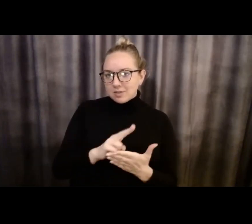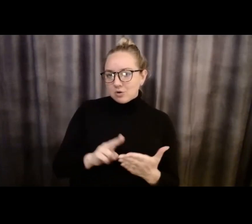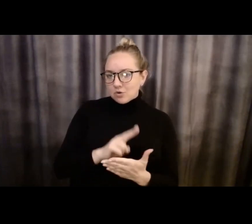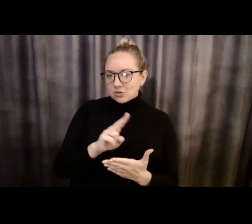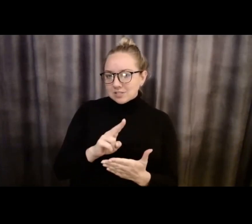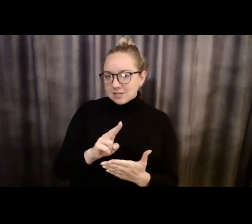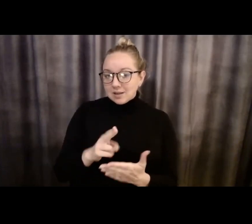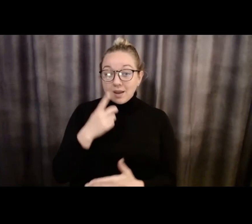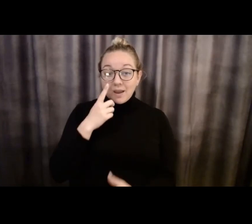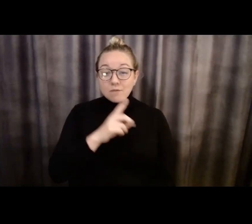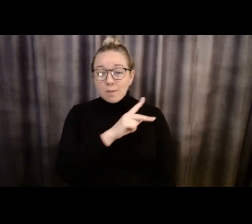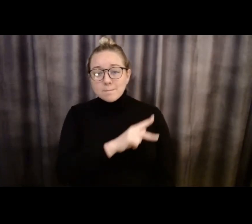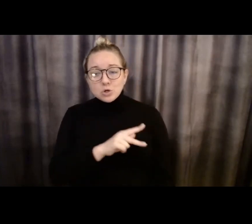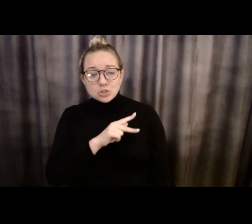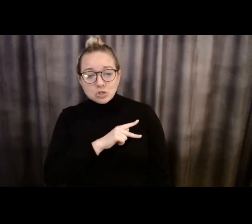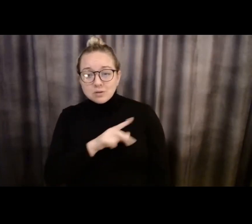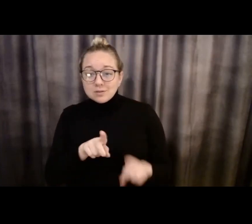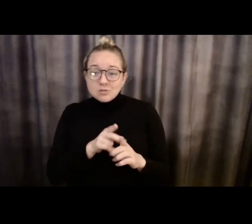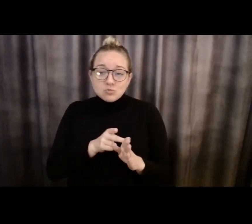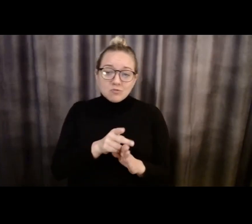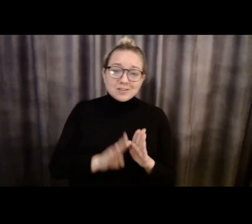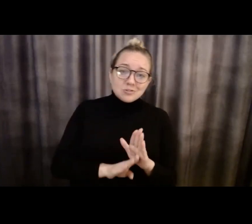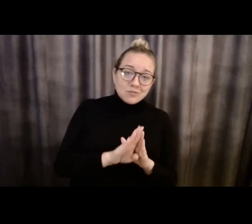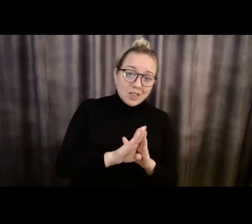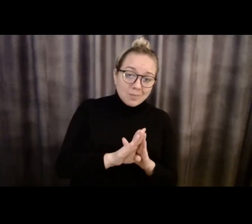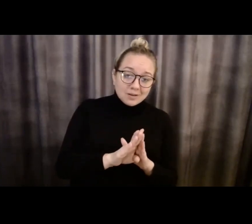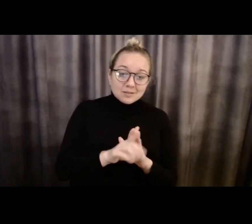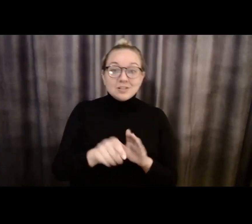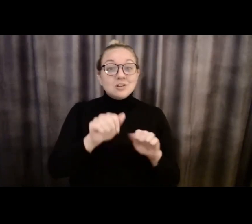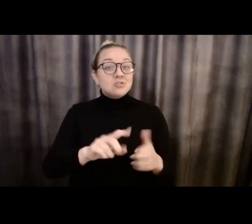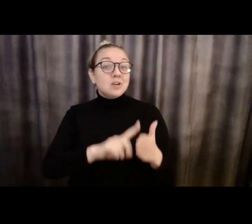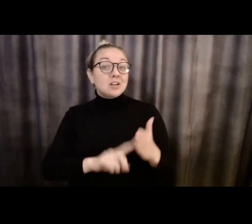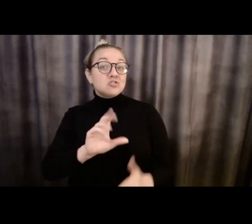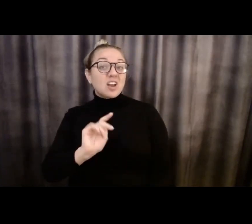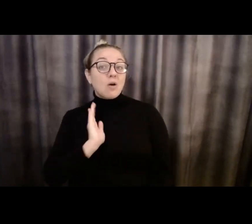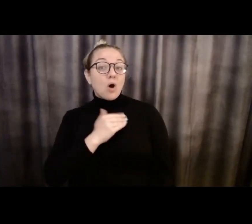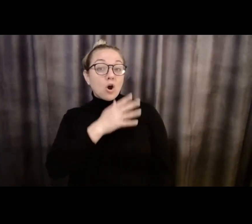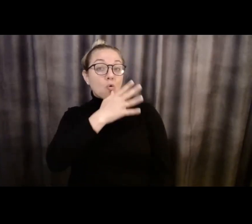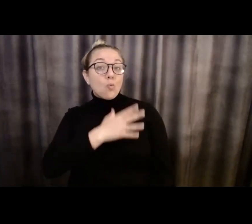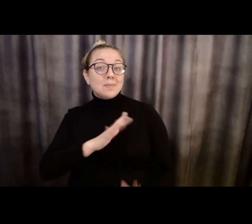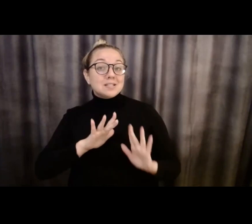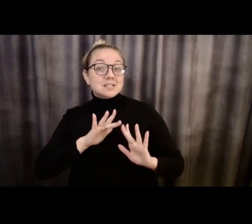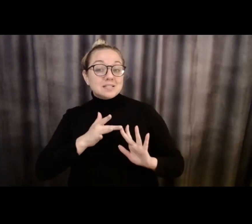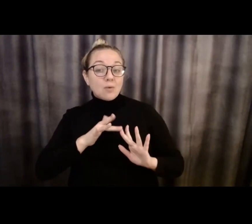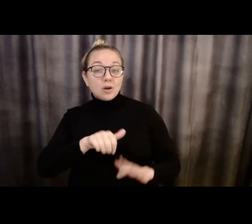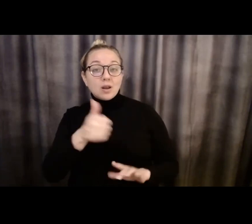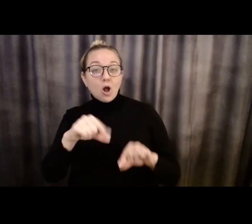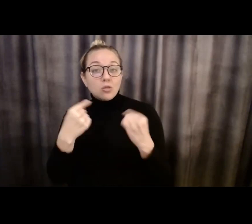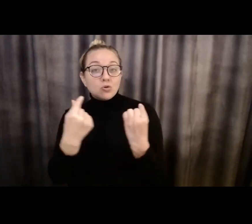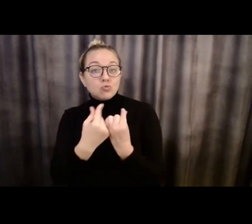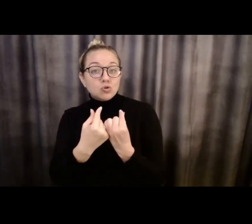for personal and professional development. You can check out the Women's Network and other affinity groups on